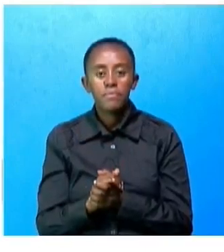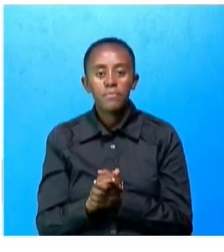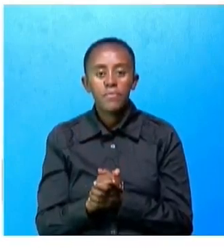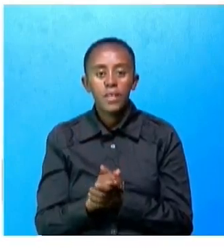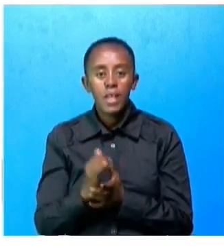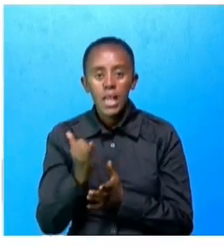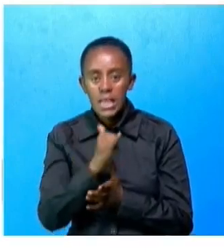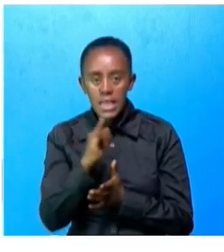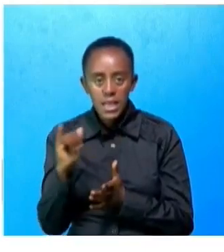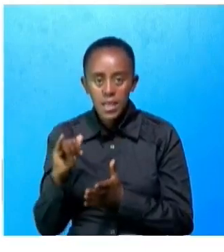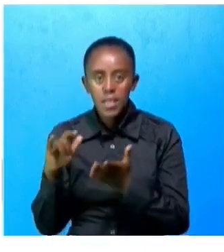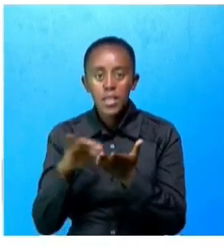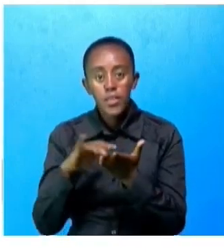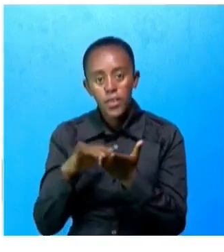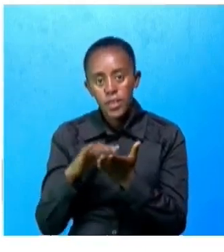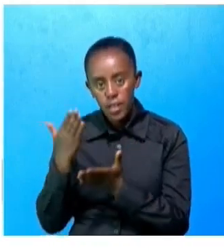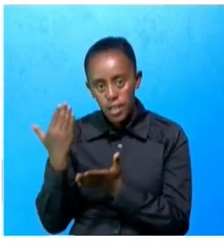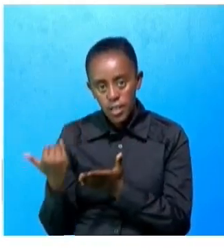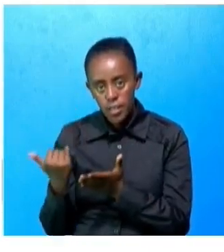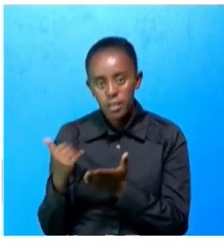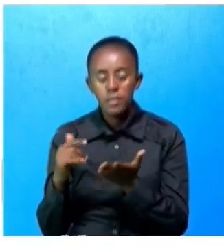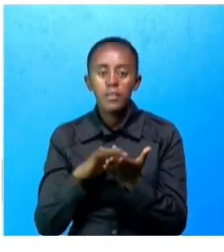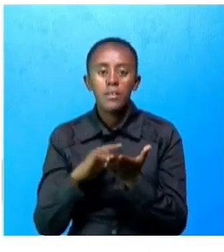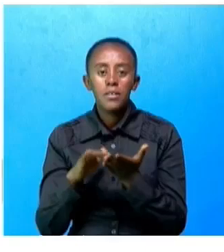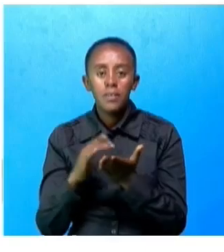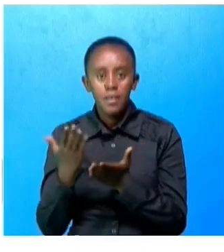they stated